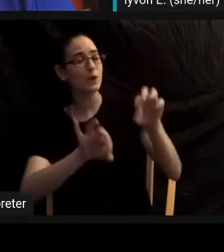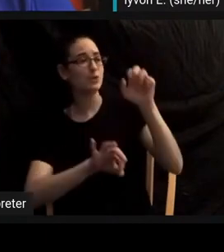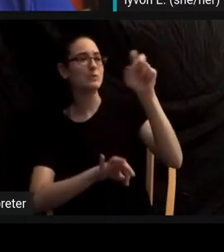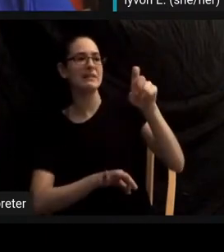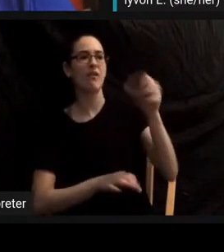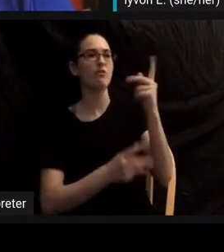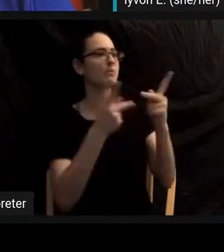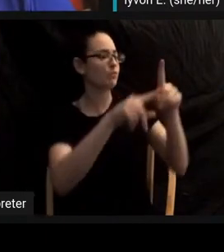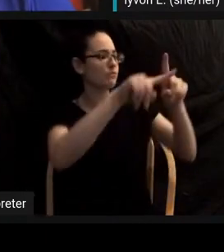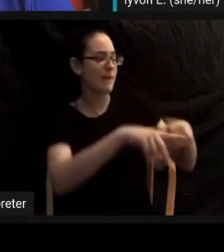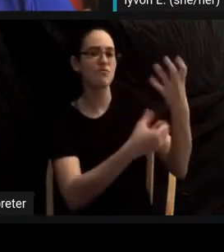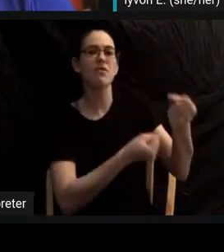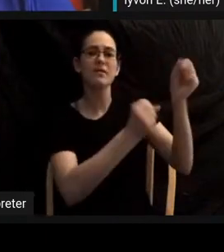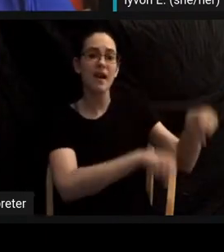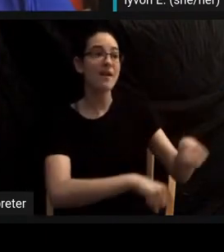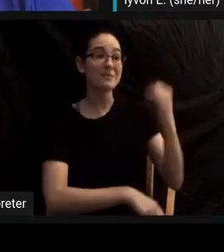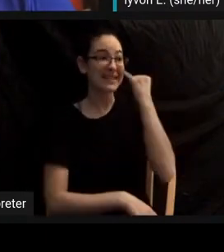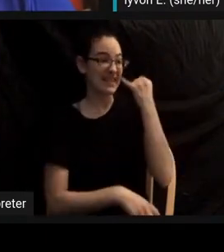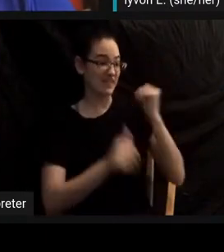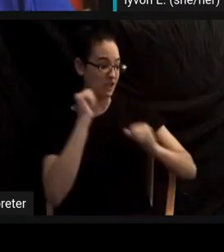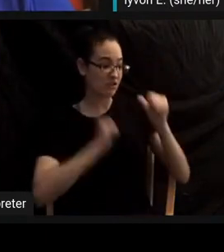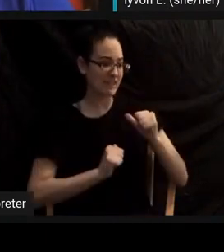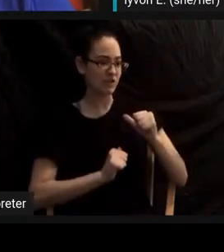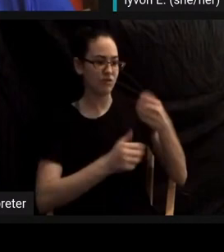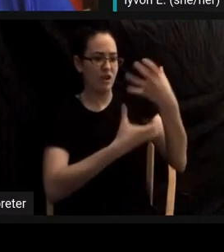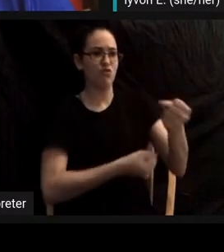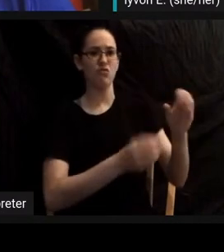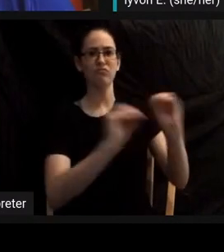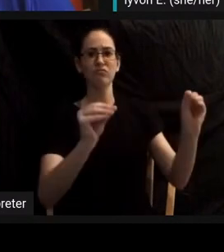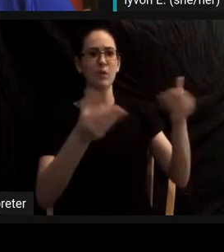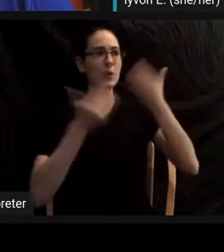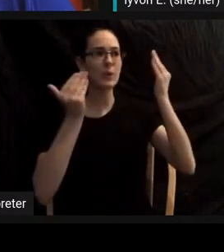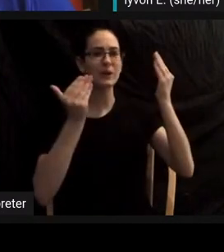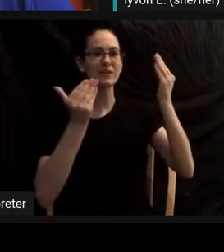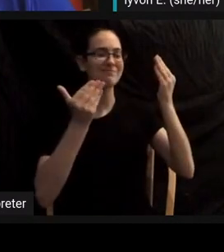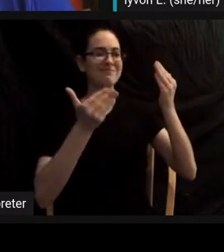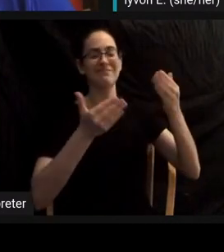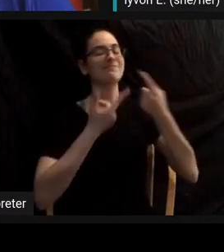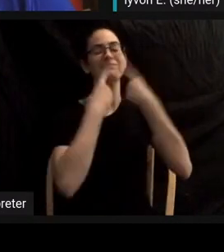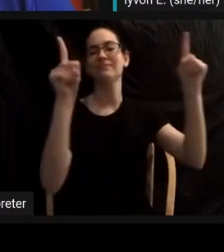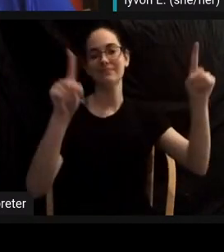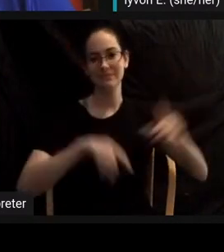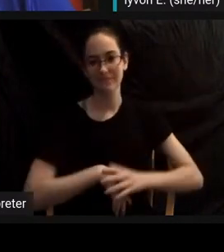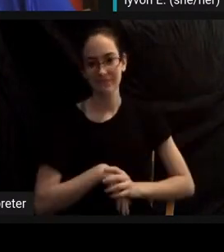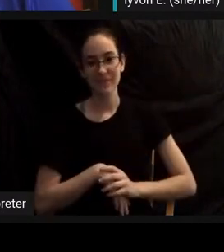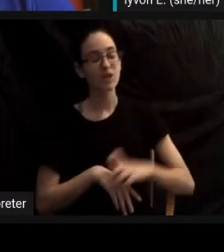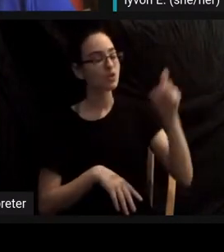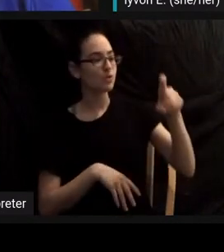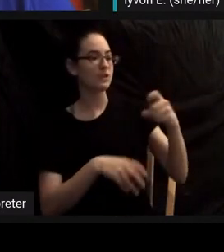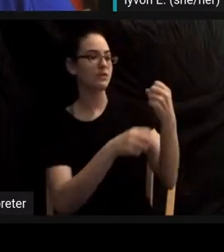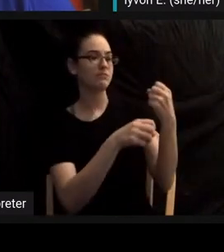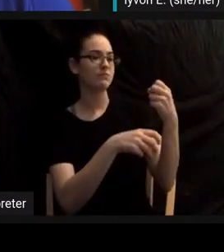like theater just in general just doesn't work if there's no trust. Yeah. So you need that as a producer.